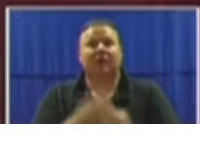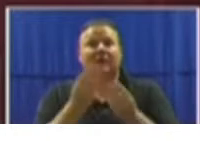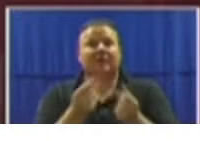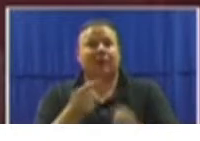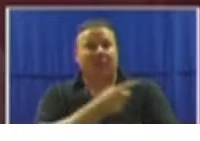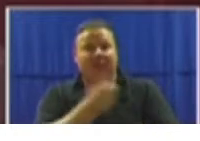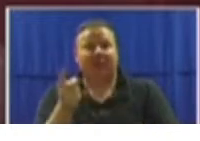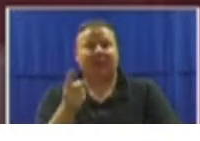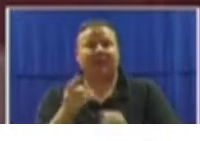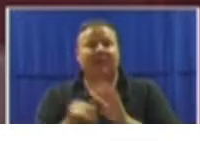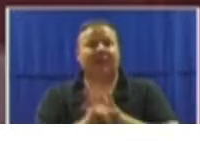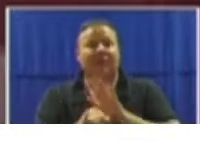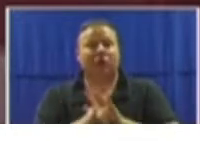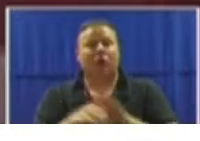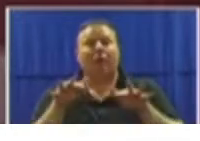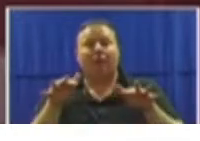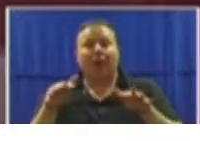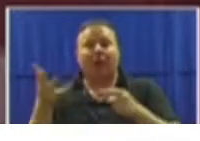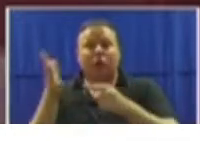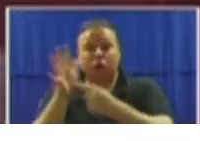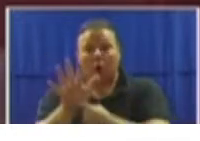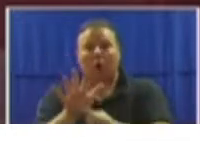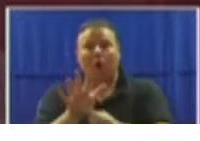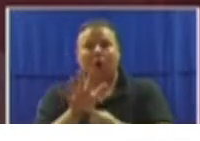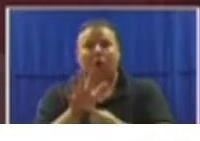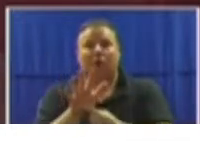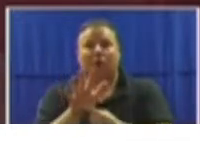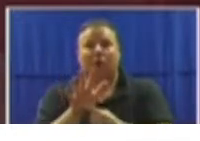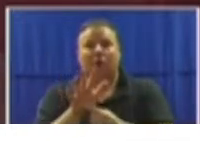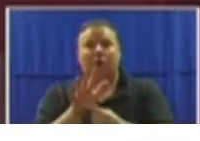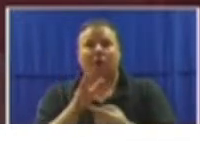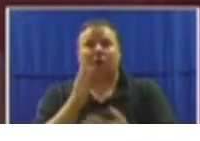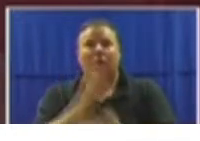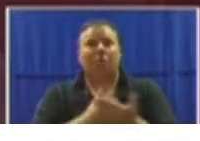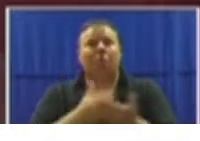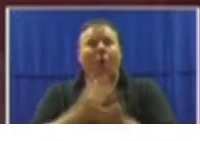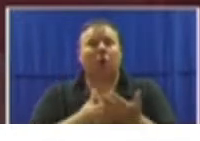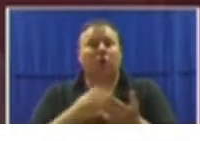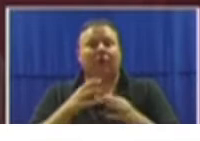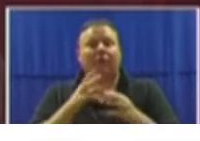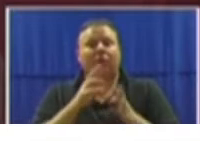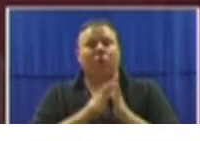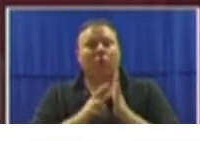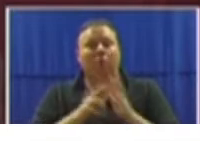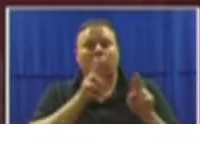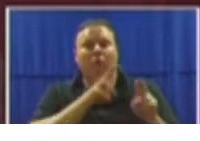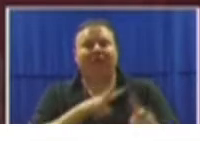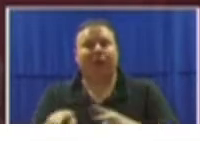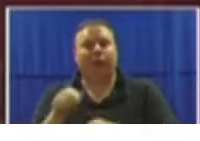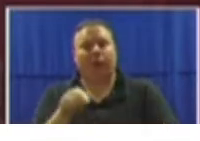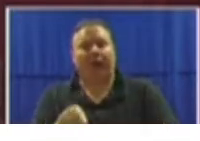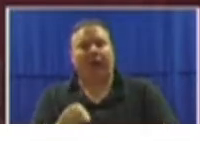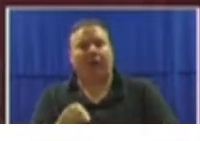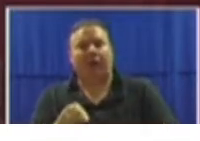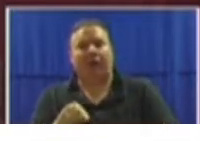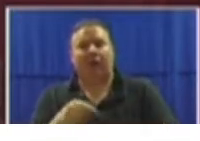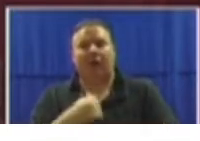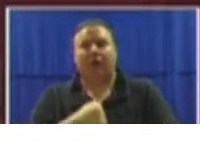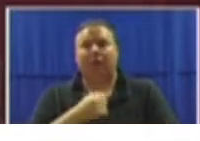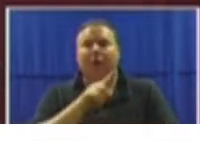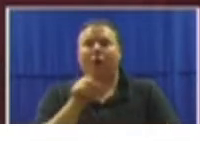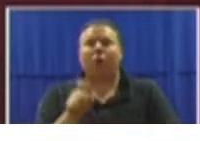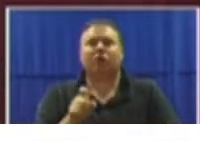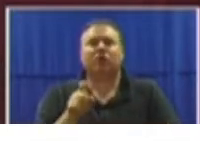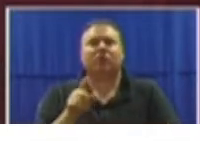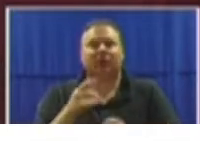have publicly indicated that they will take sections of the report on review, my question is, what happens in the